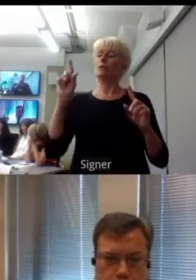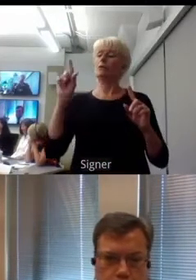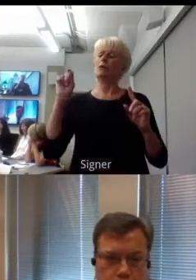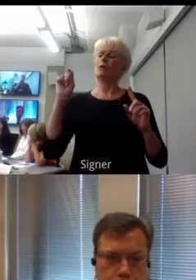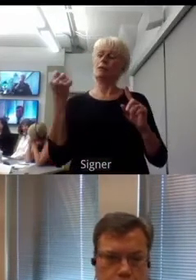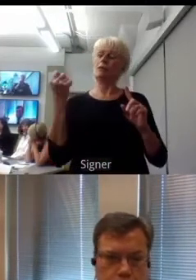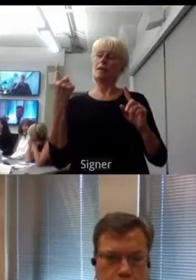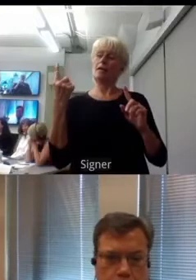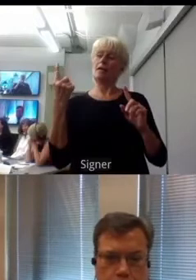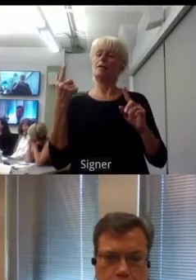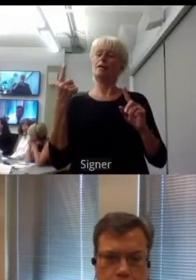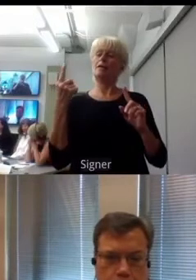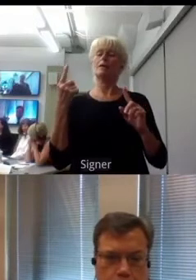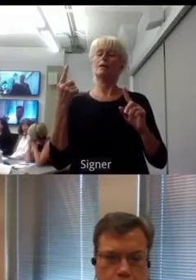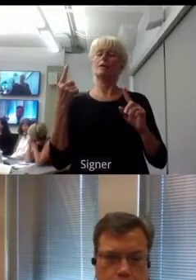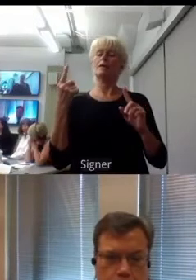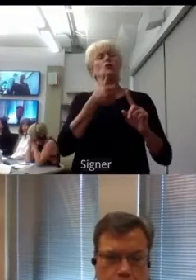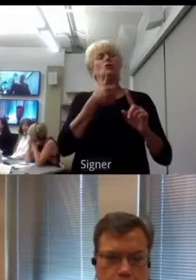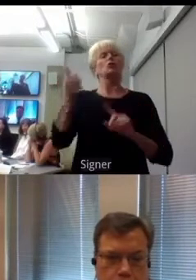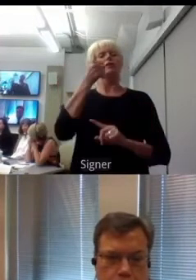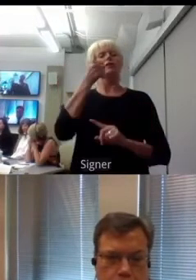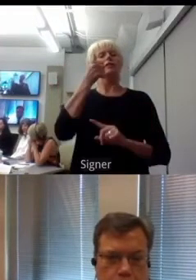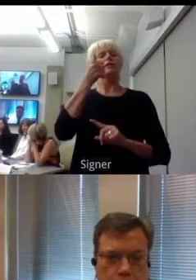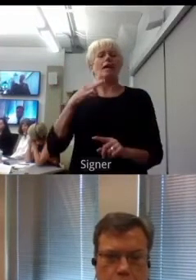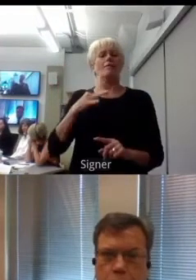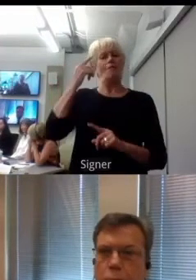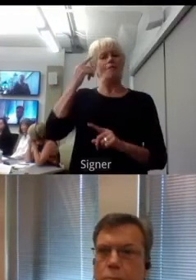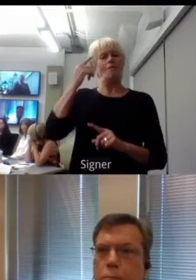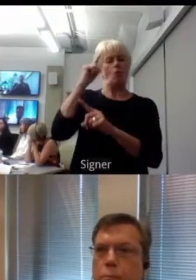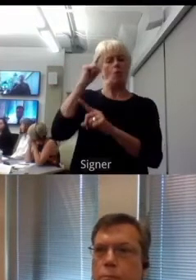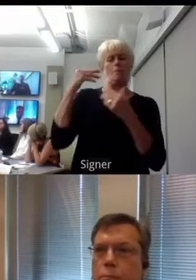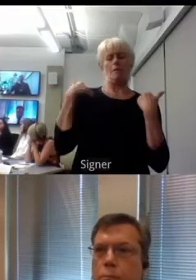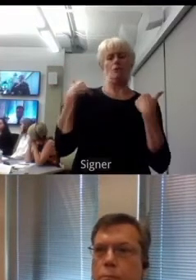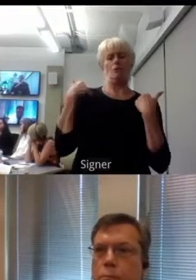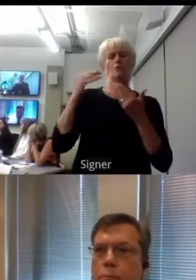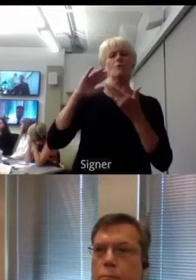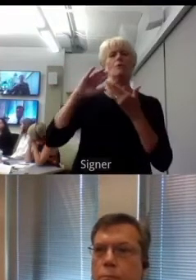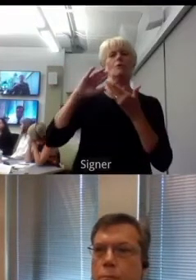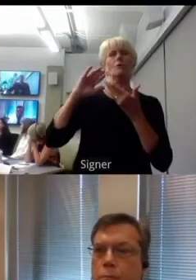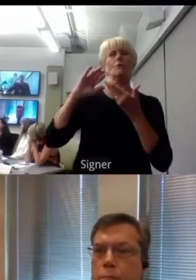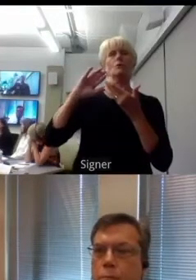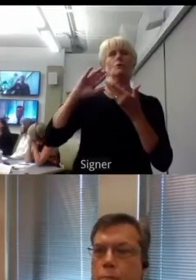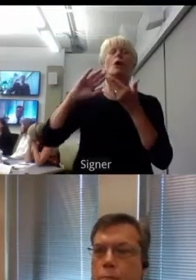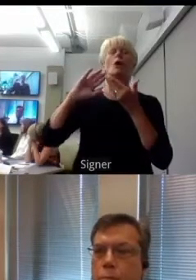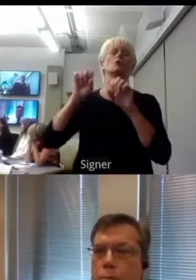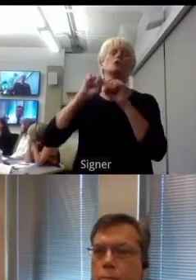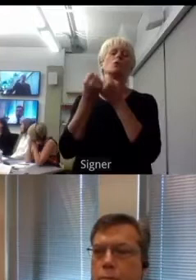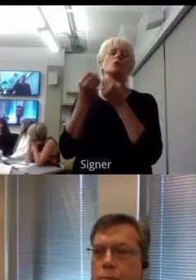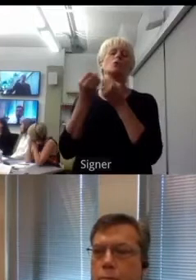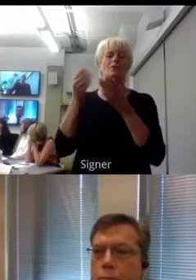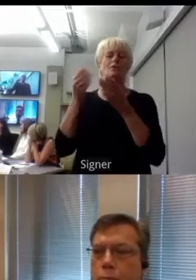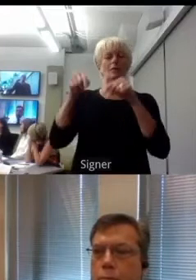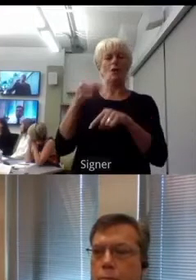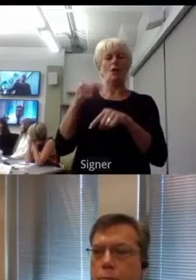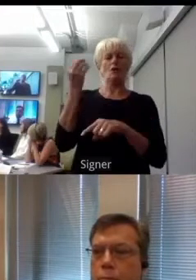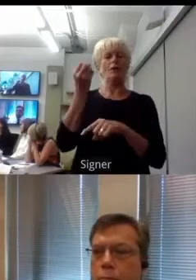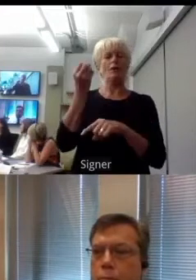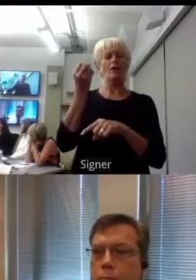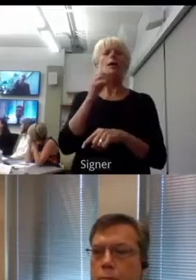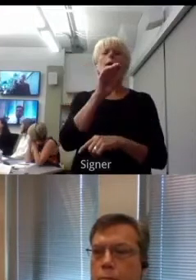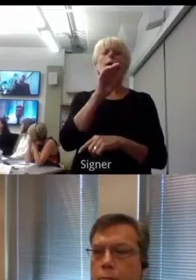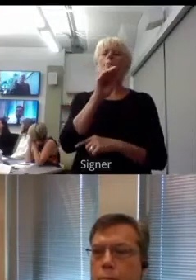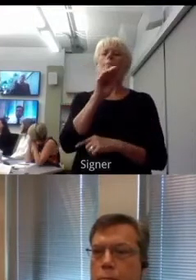staff to the Minister for Community and Social Services in Ontario, the Honourable Madeleine Meilleur. And at